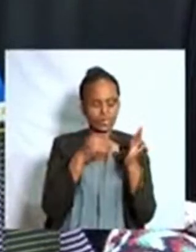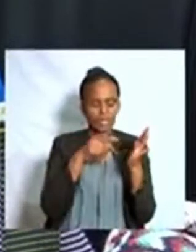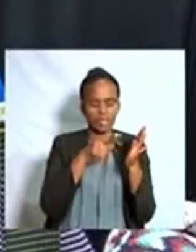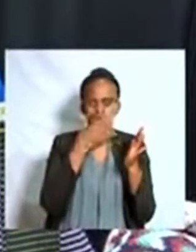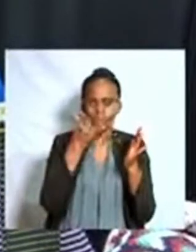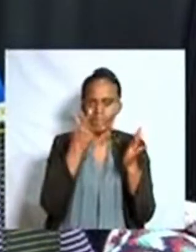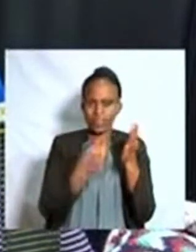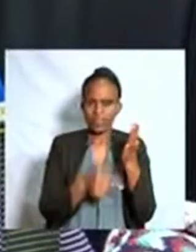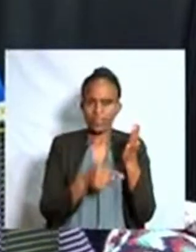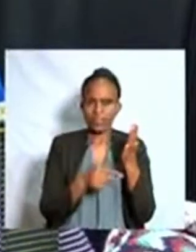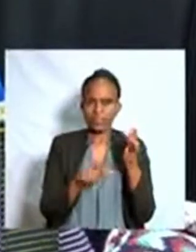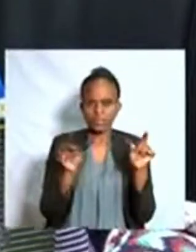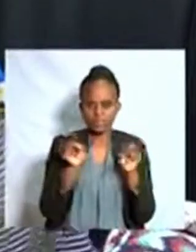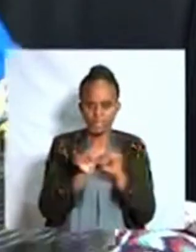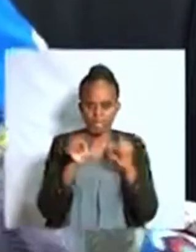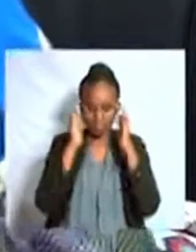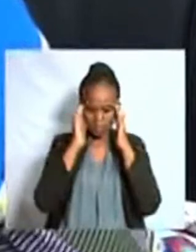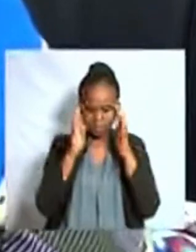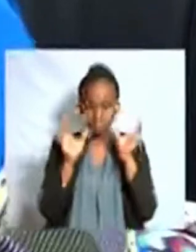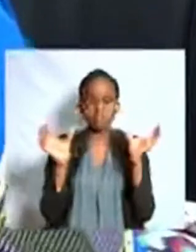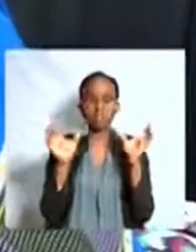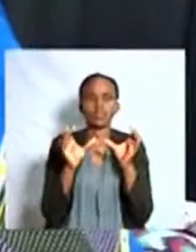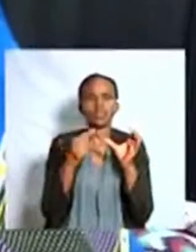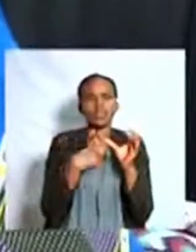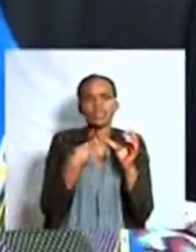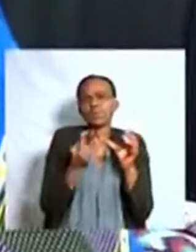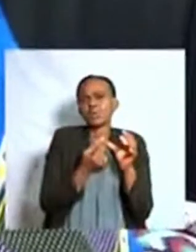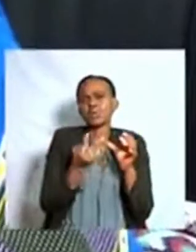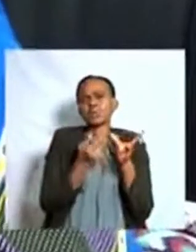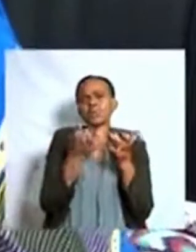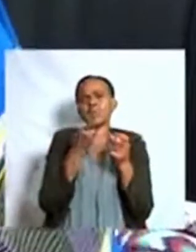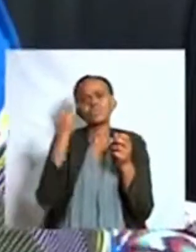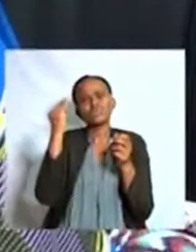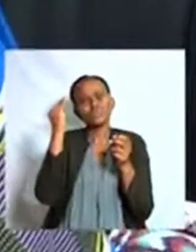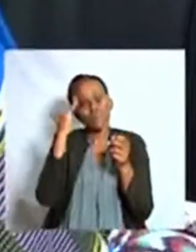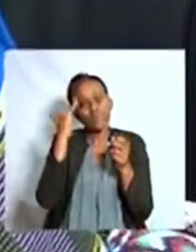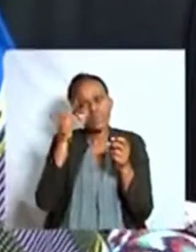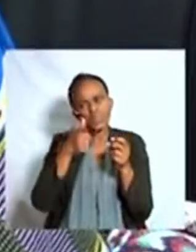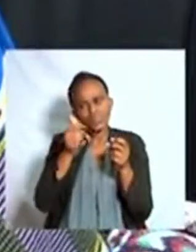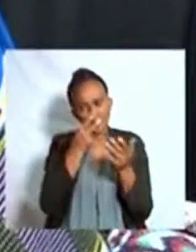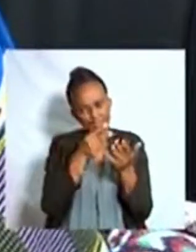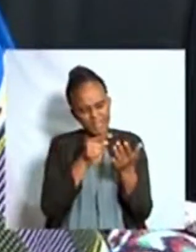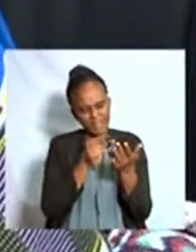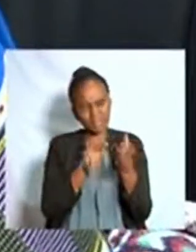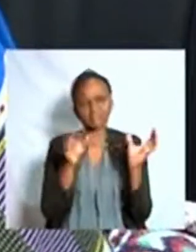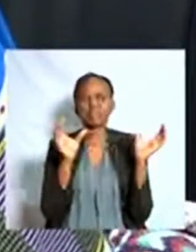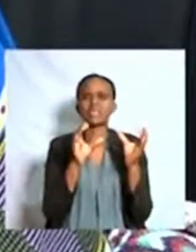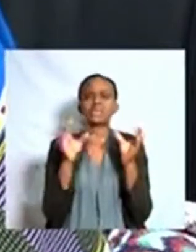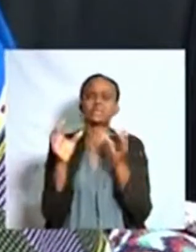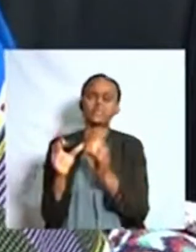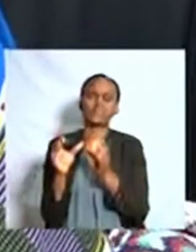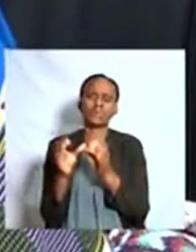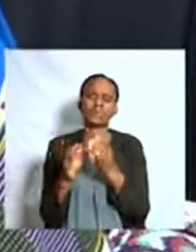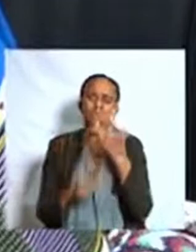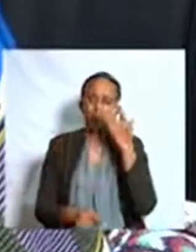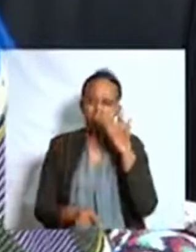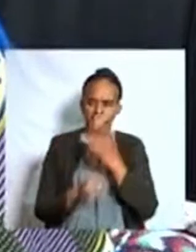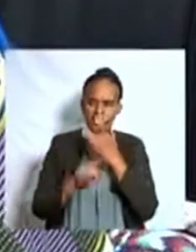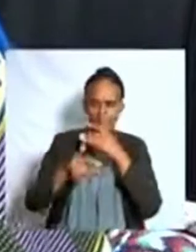this committee. Now, I just want to find out, looking at the council, the town